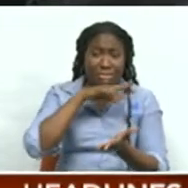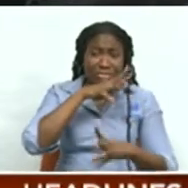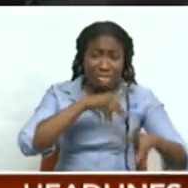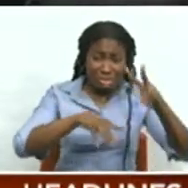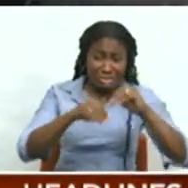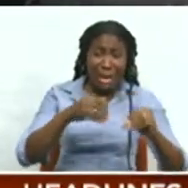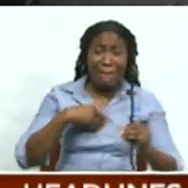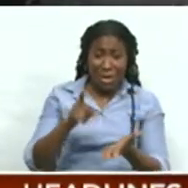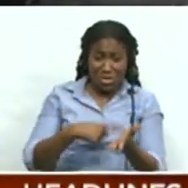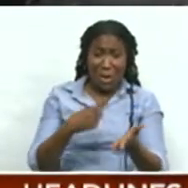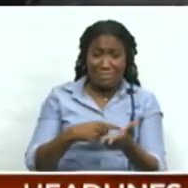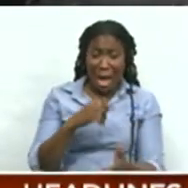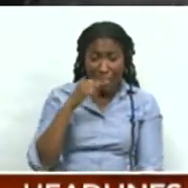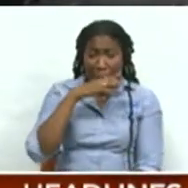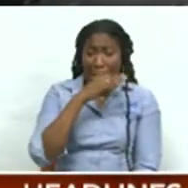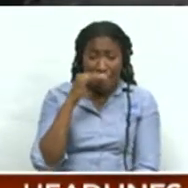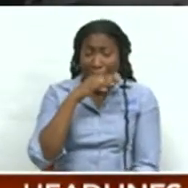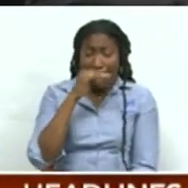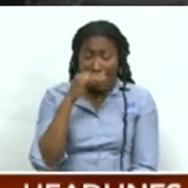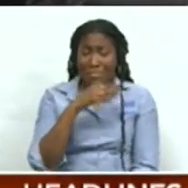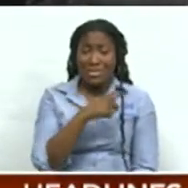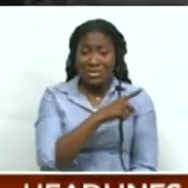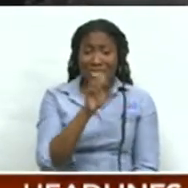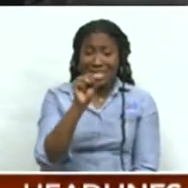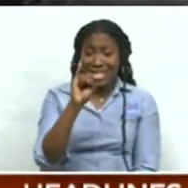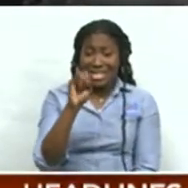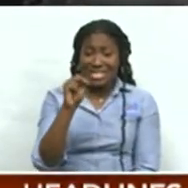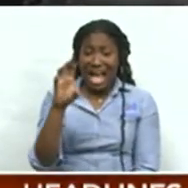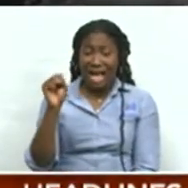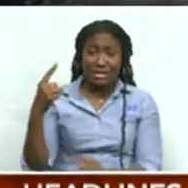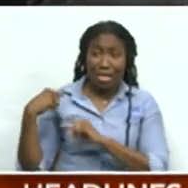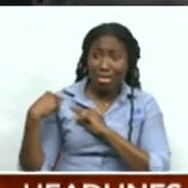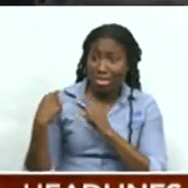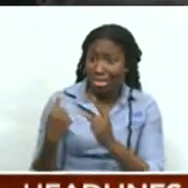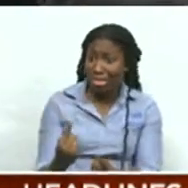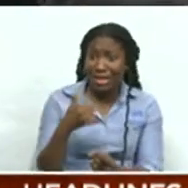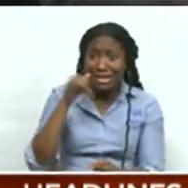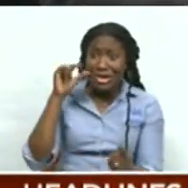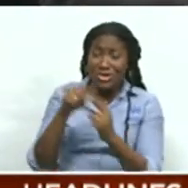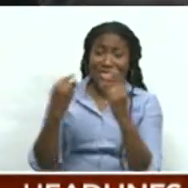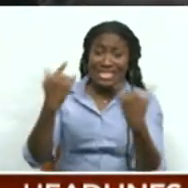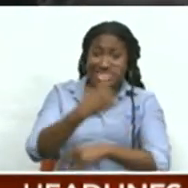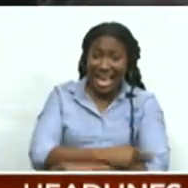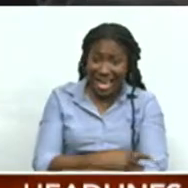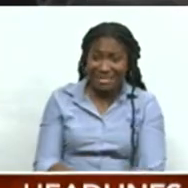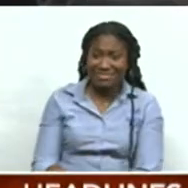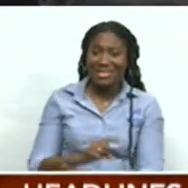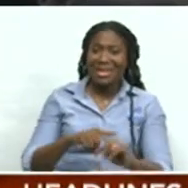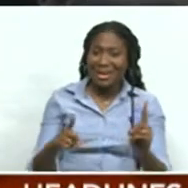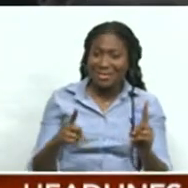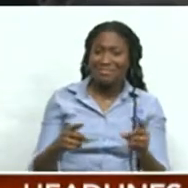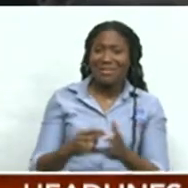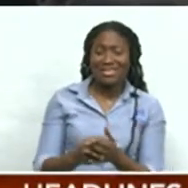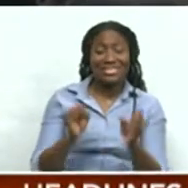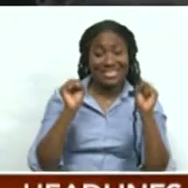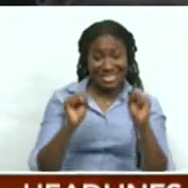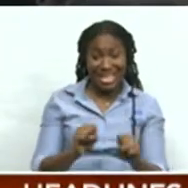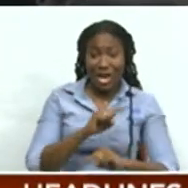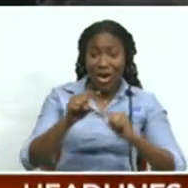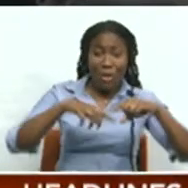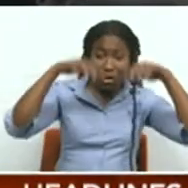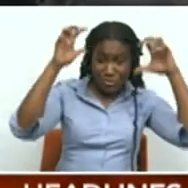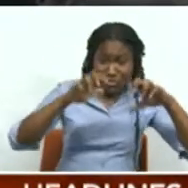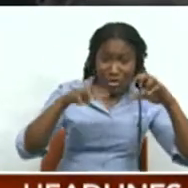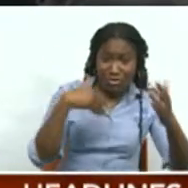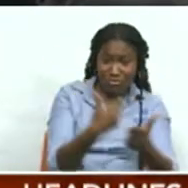I've been struggling with my sinus all day yesterday into today. Interestingly, forecast models show as that rainfall gets here, we'll also be